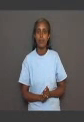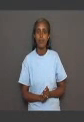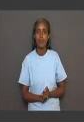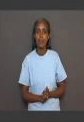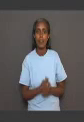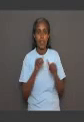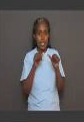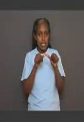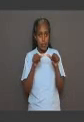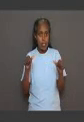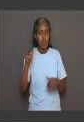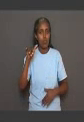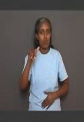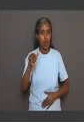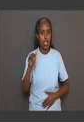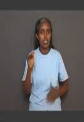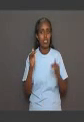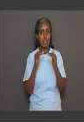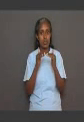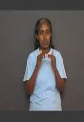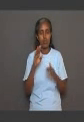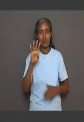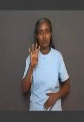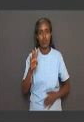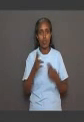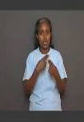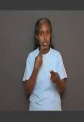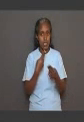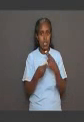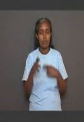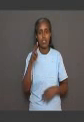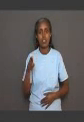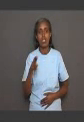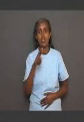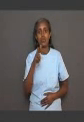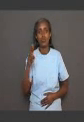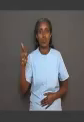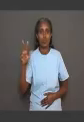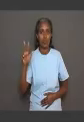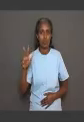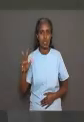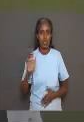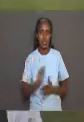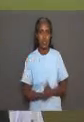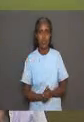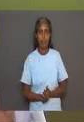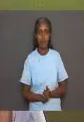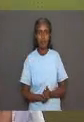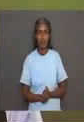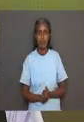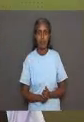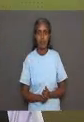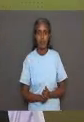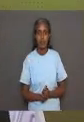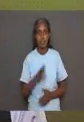The measure of y is 4 times the square root of 3.